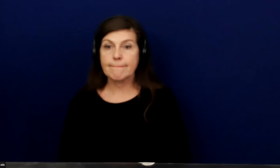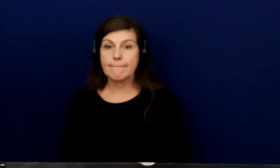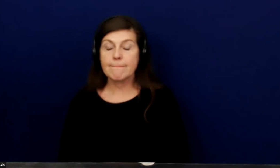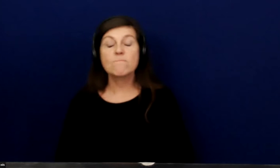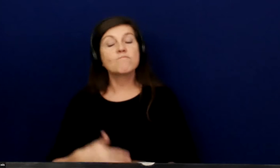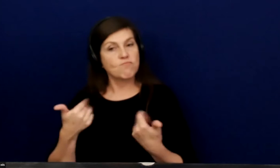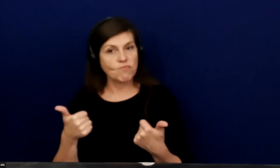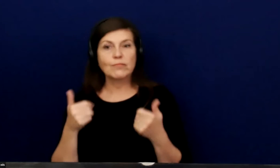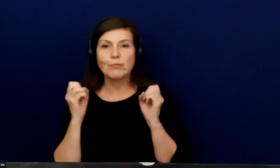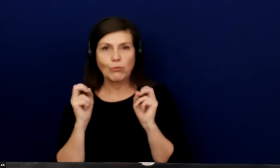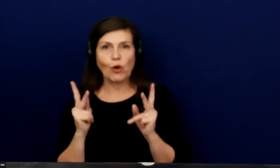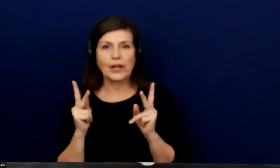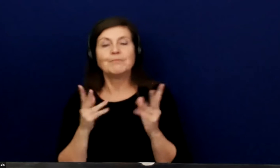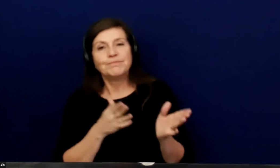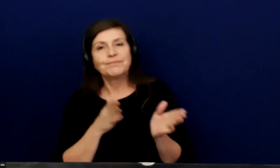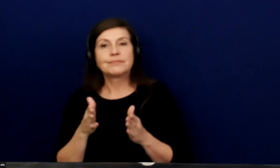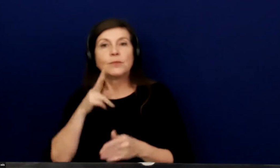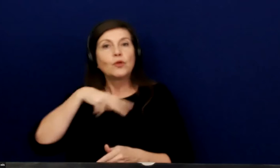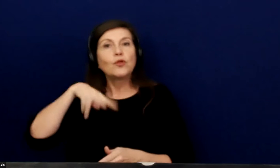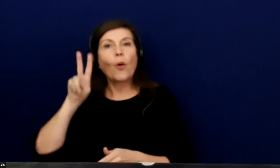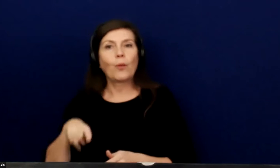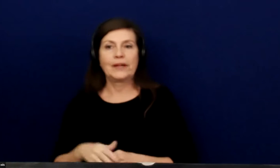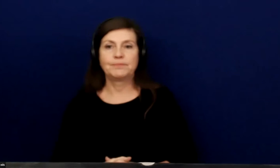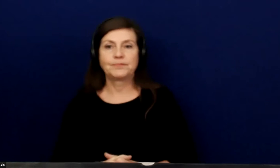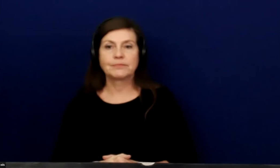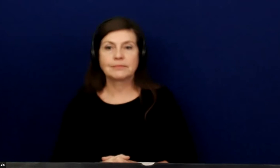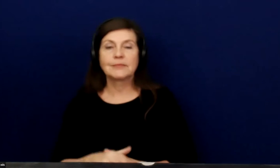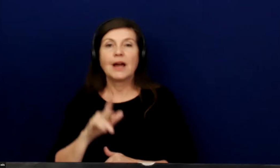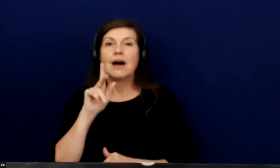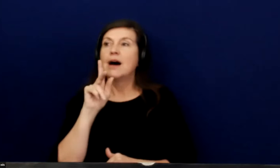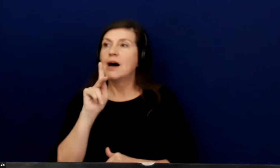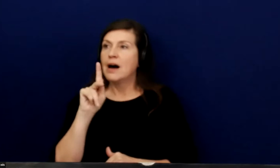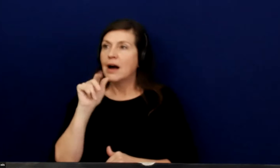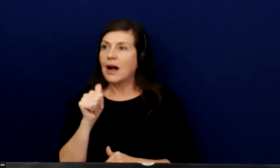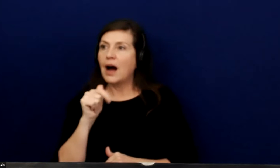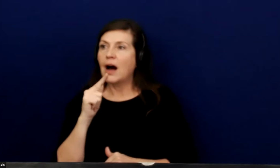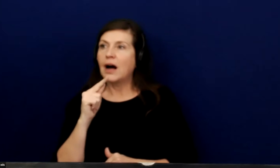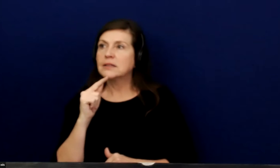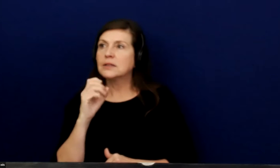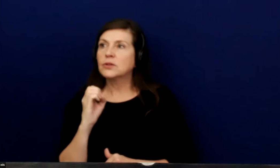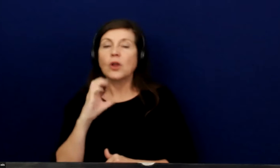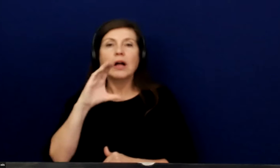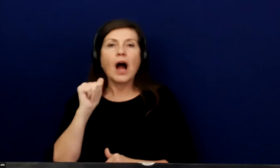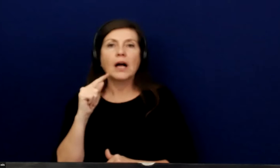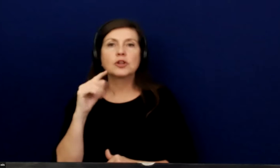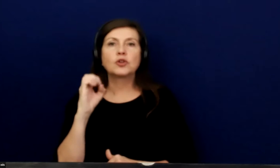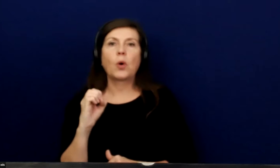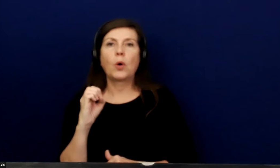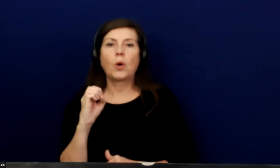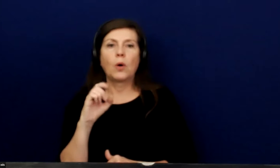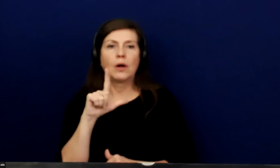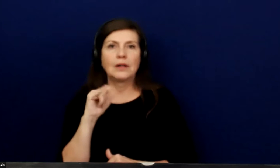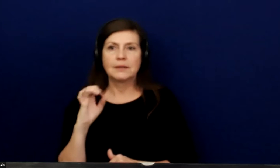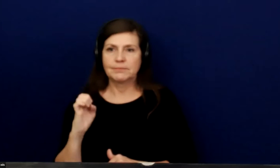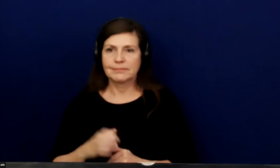Okay, so let's go to Norway then and listen to Cato and the results from the Norwegian jury, I